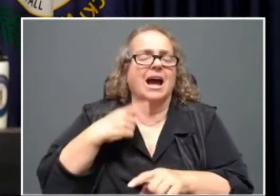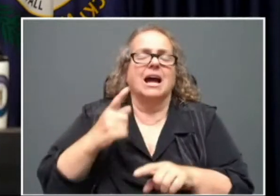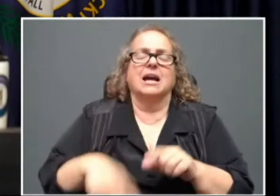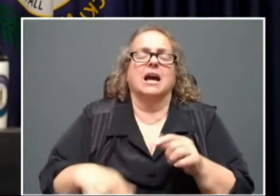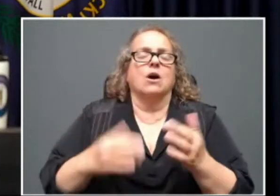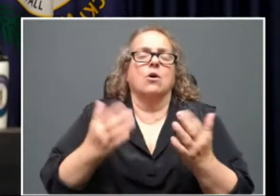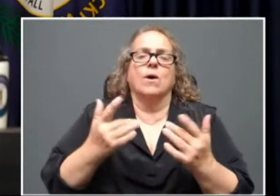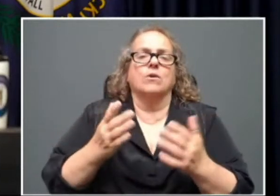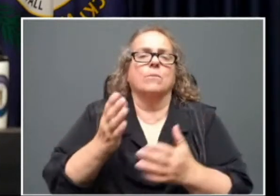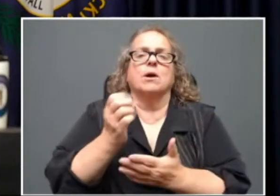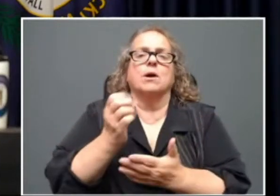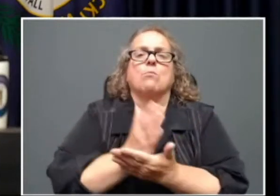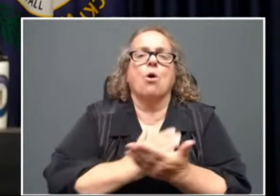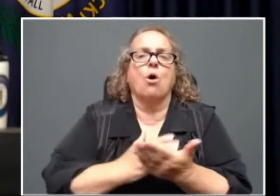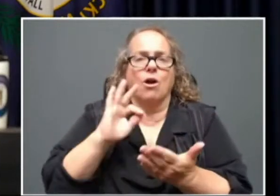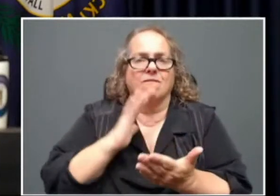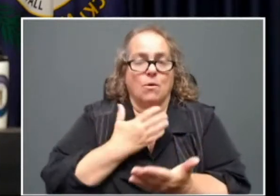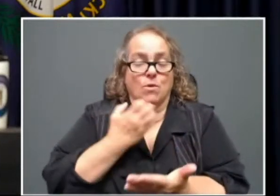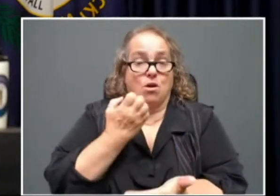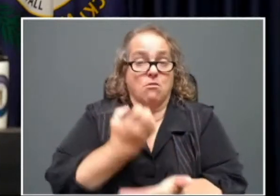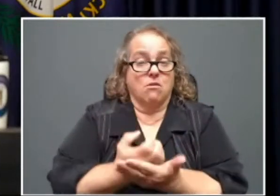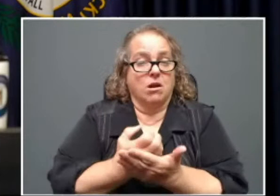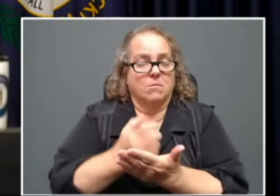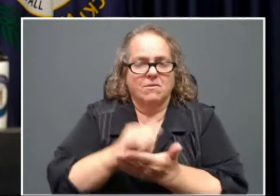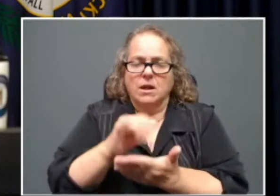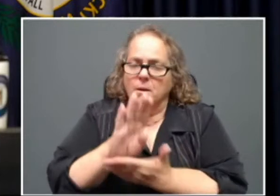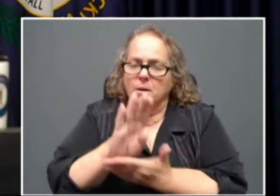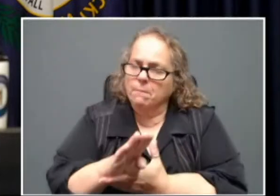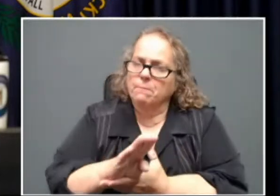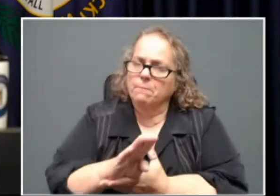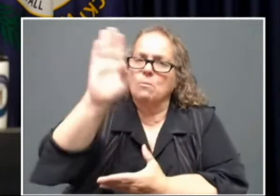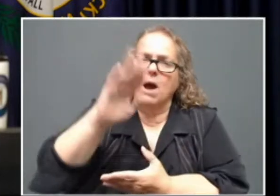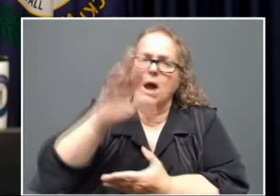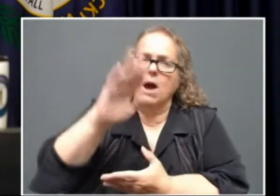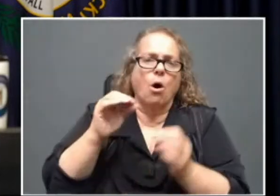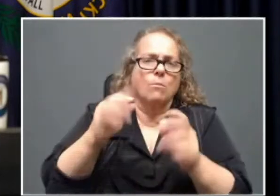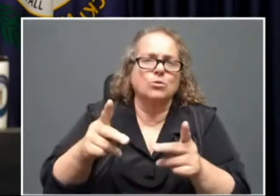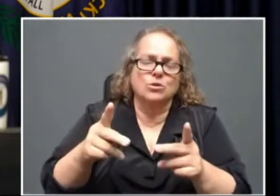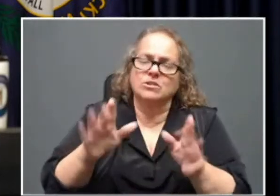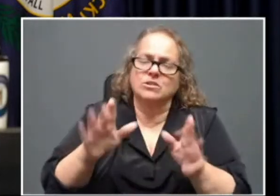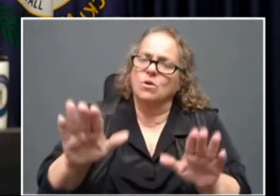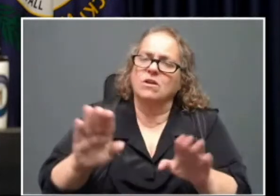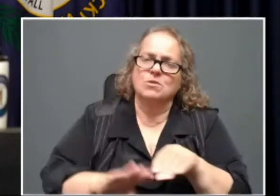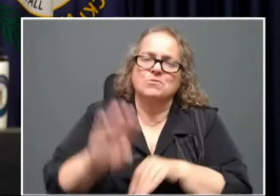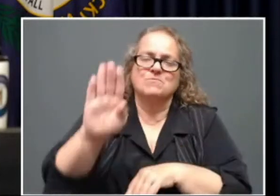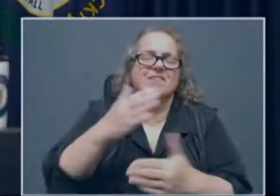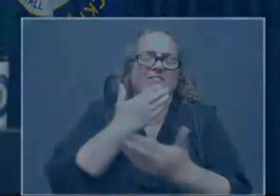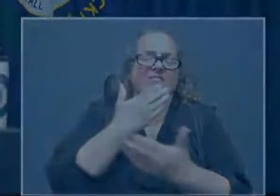part of our economy and our opportunity just taking off. Thank y'all.